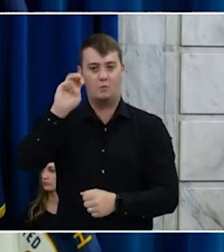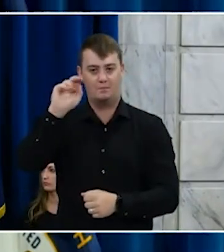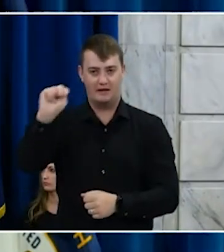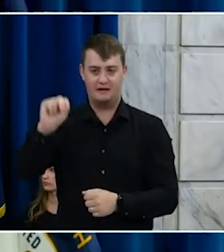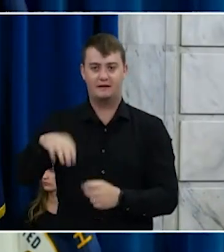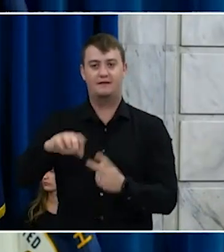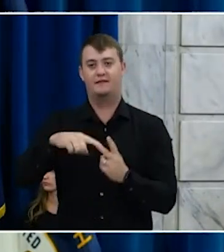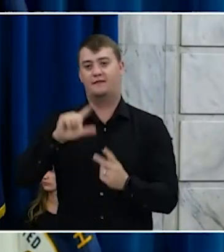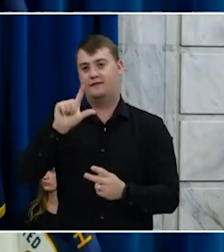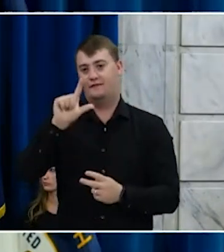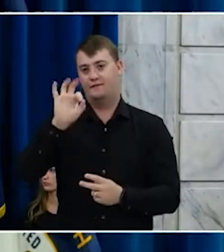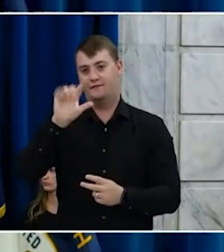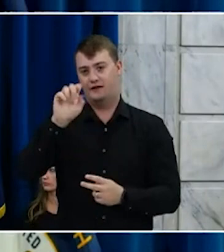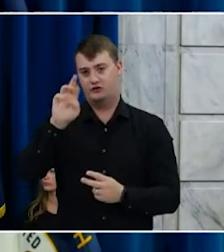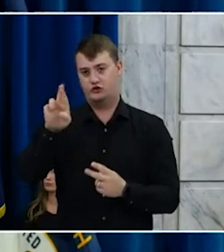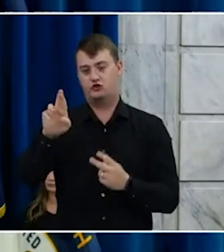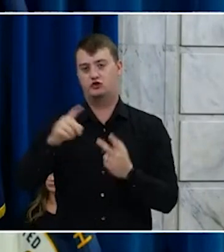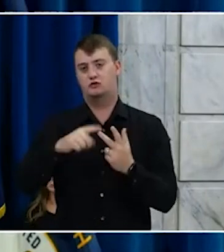and Chair Robinson.